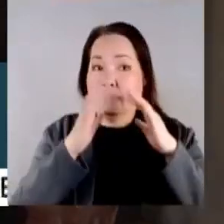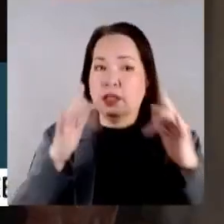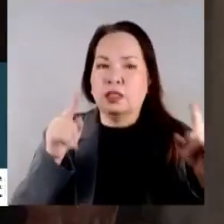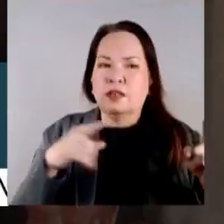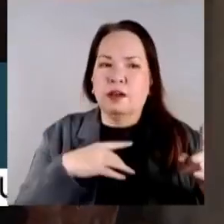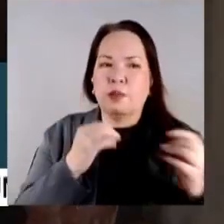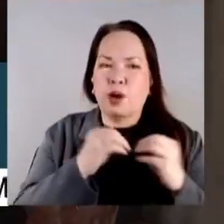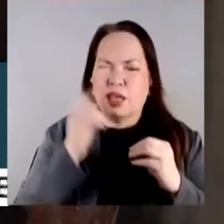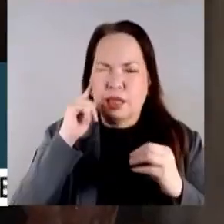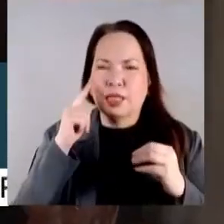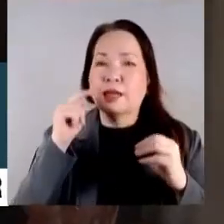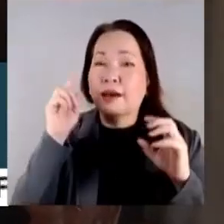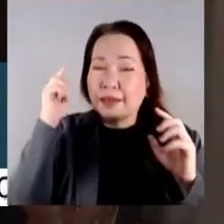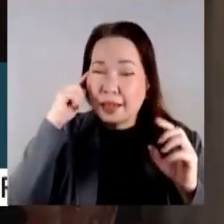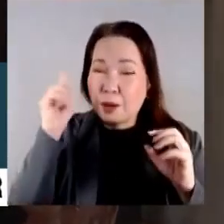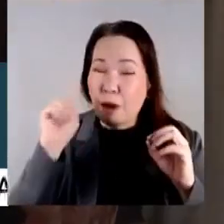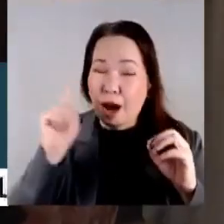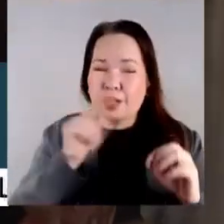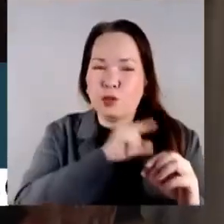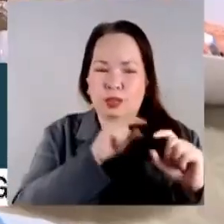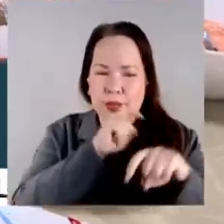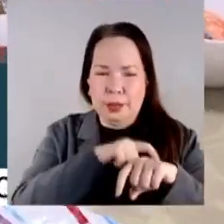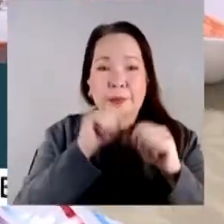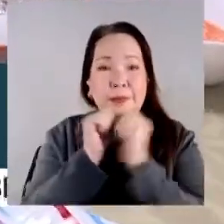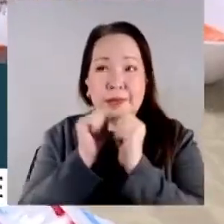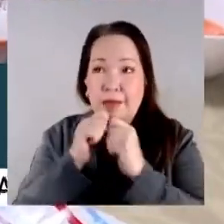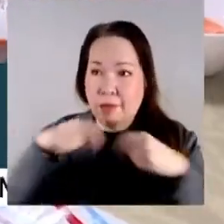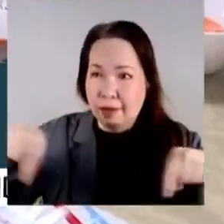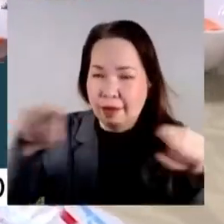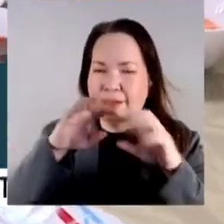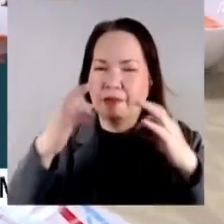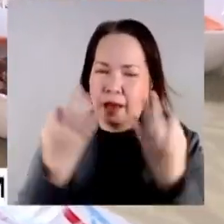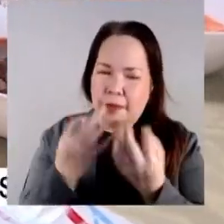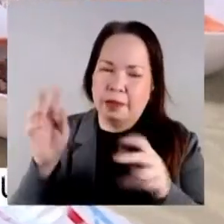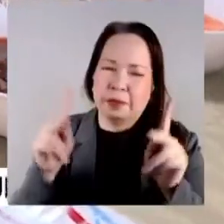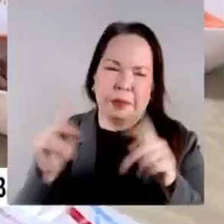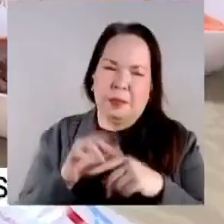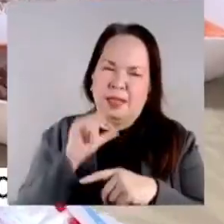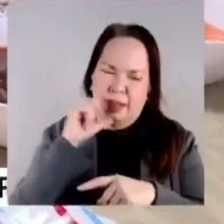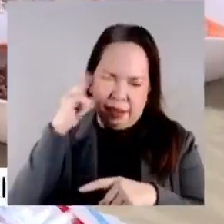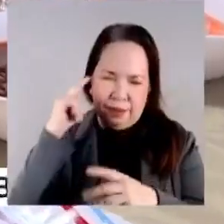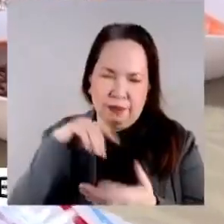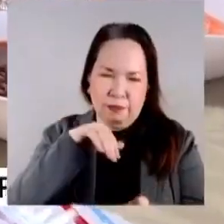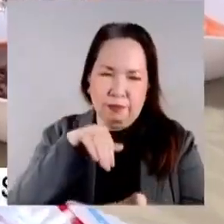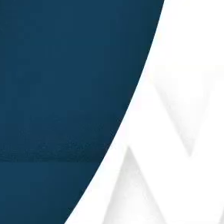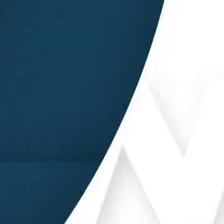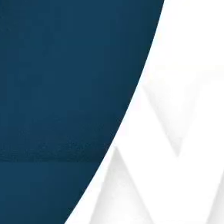about spending quality time with people. Michael Delizo, ABS-CBN News.